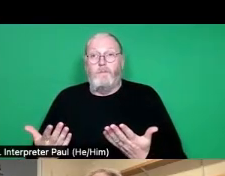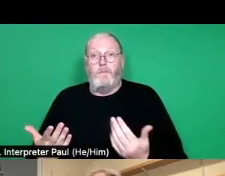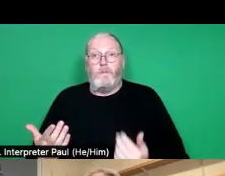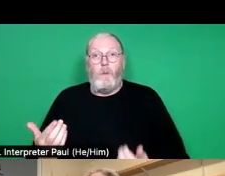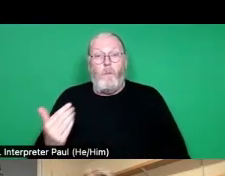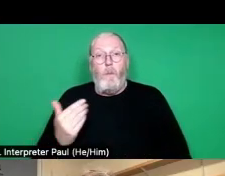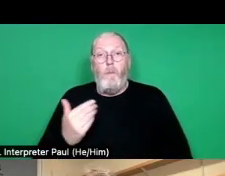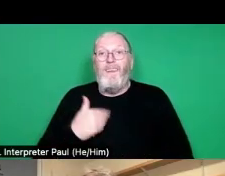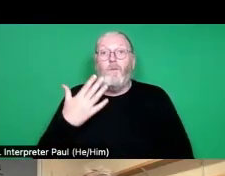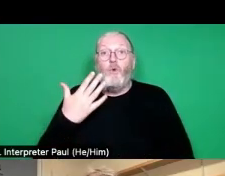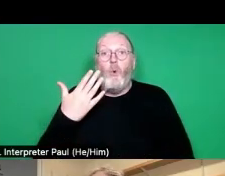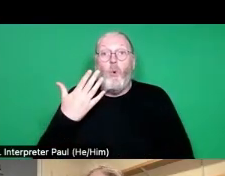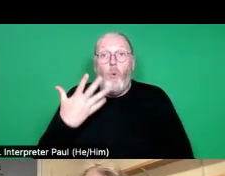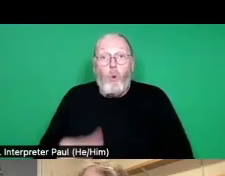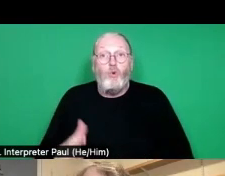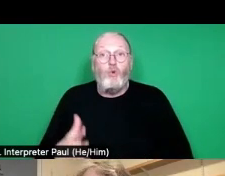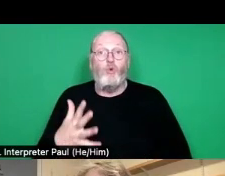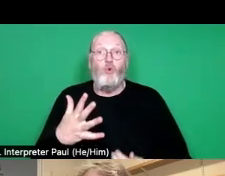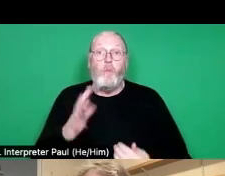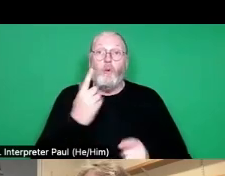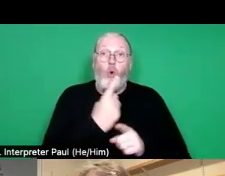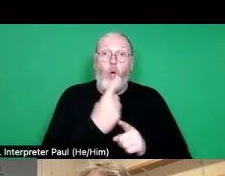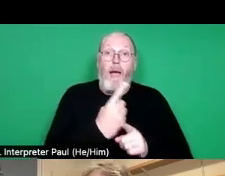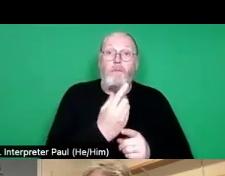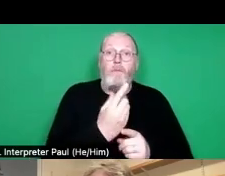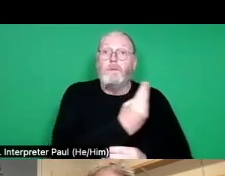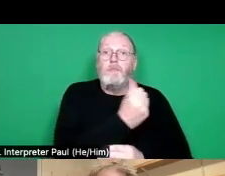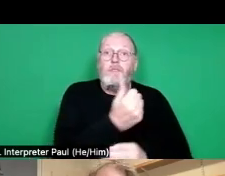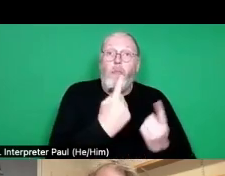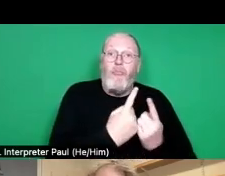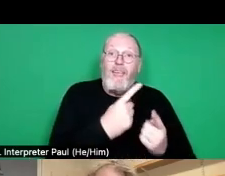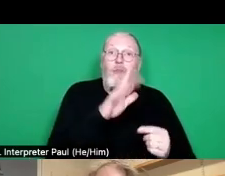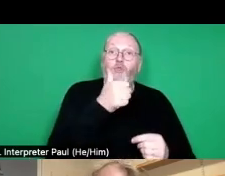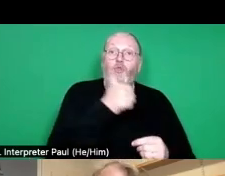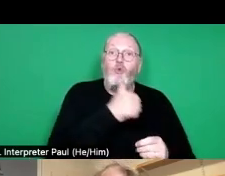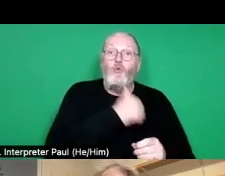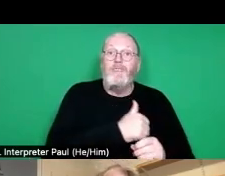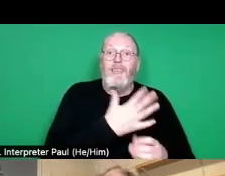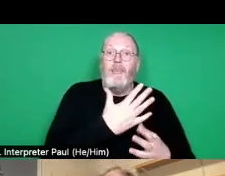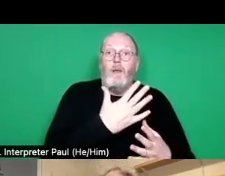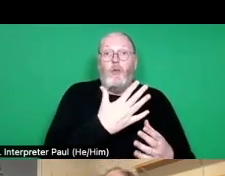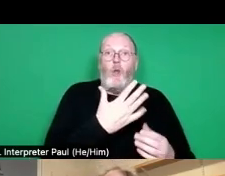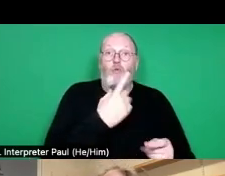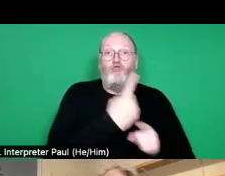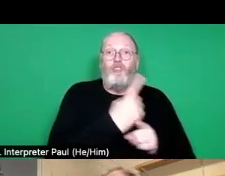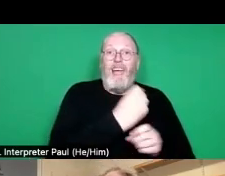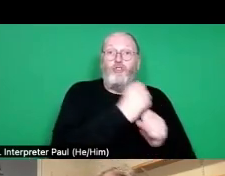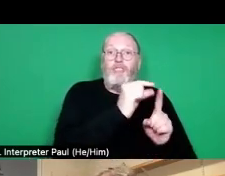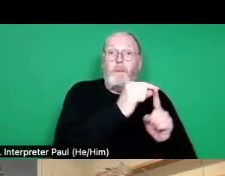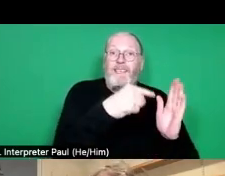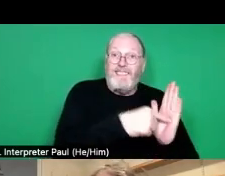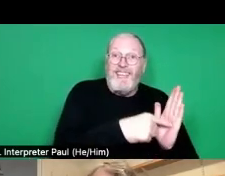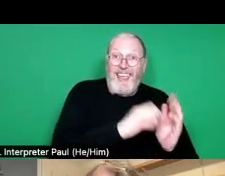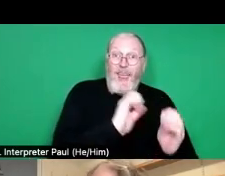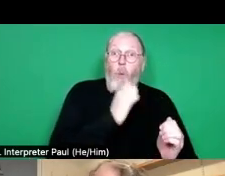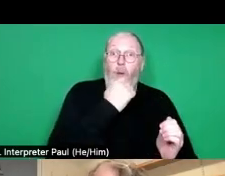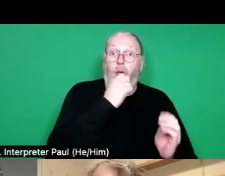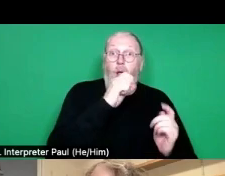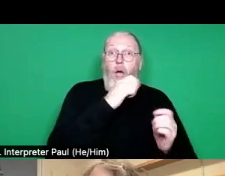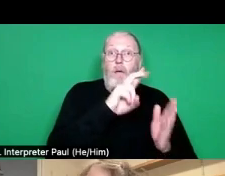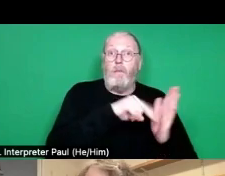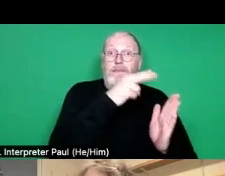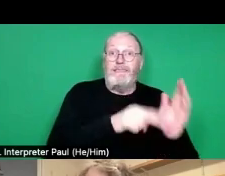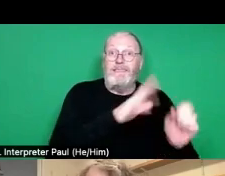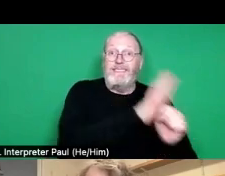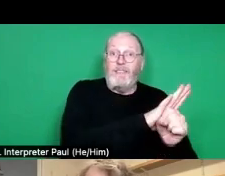ChatGPT, it will get censored. On a very basic level, I'm just thinking of things like free the nipple campaigns and so on, and the kind of way the algorithm works